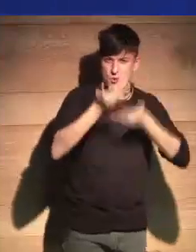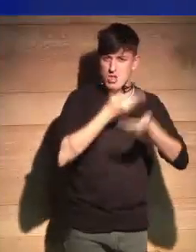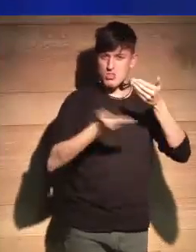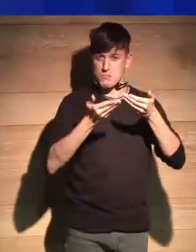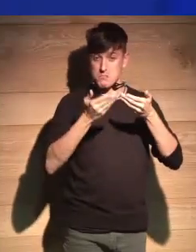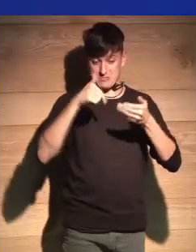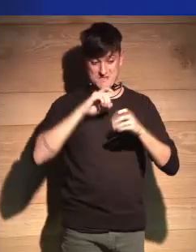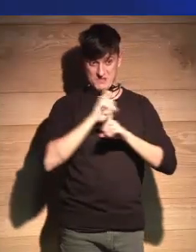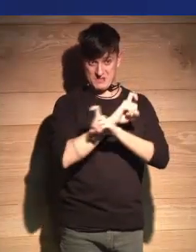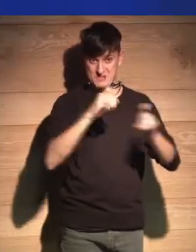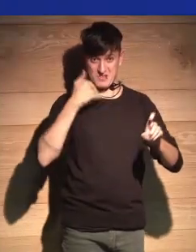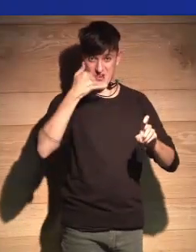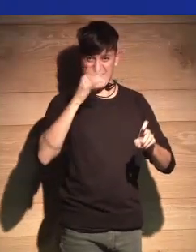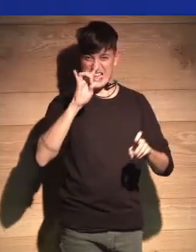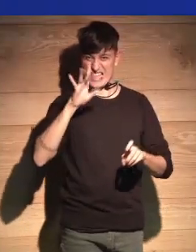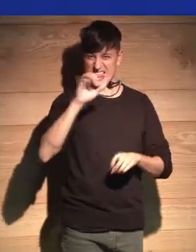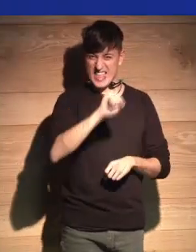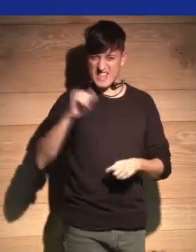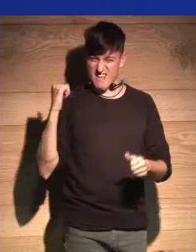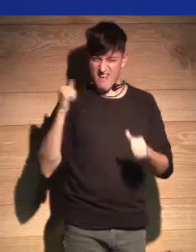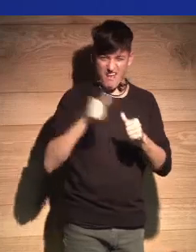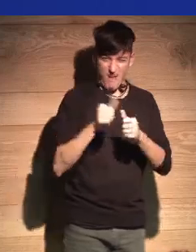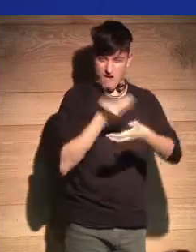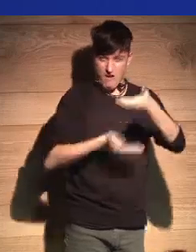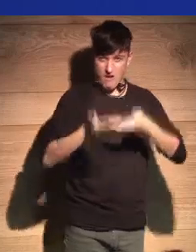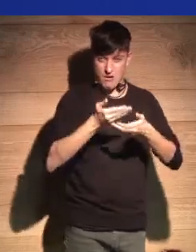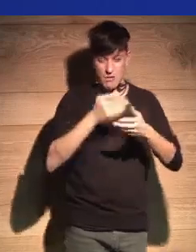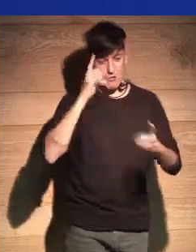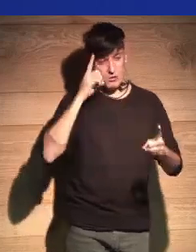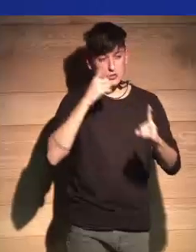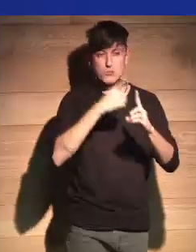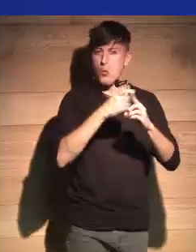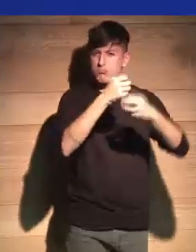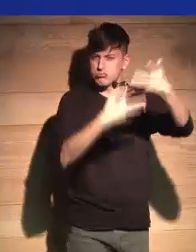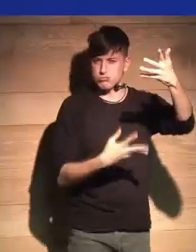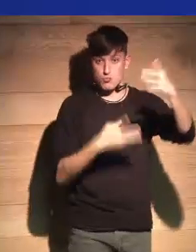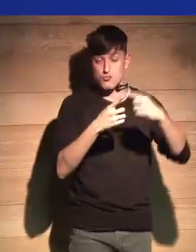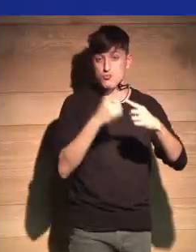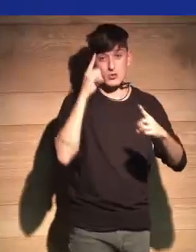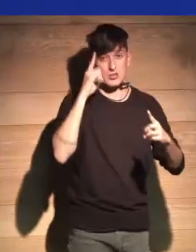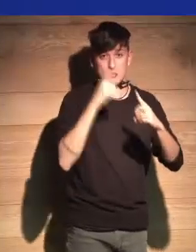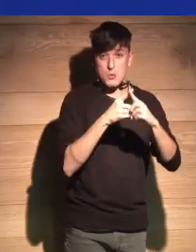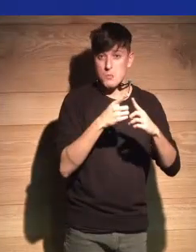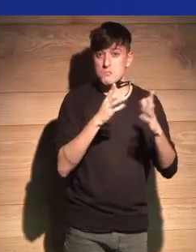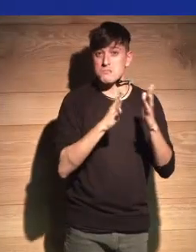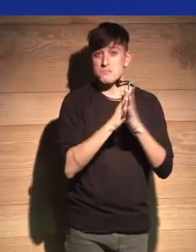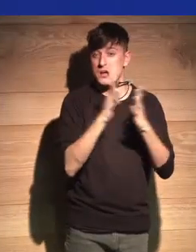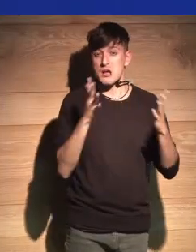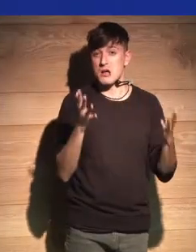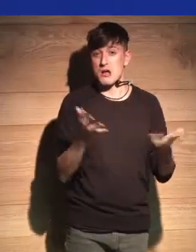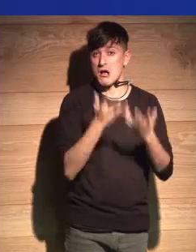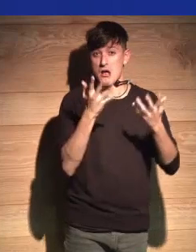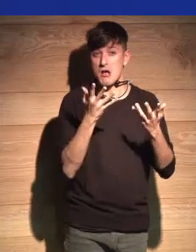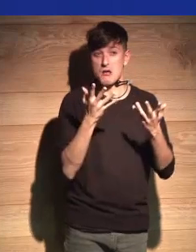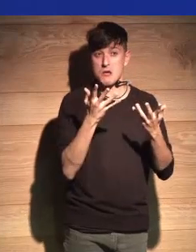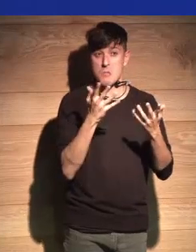We've been working with this week for more than 15 years. We